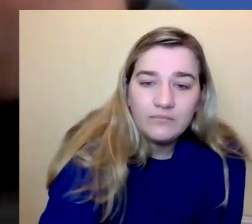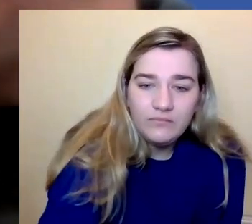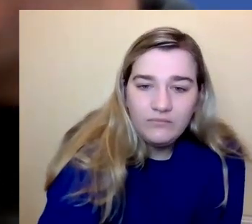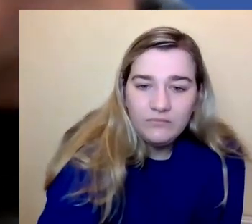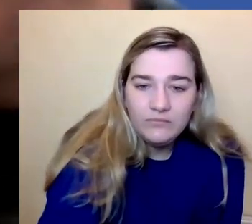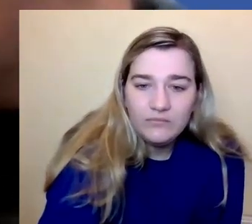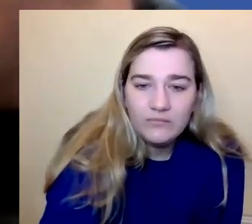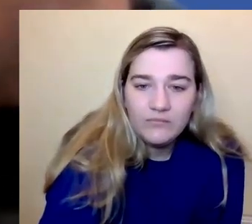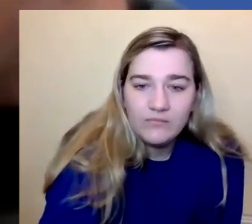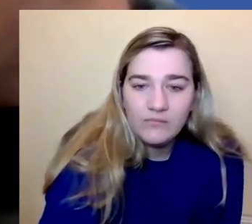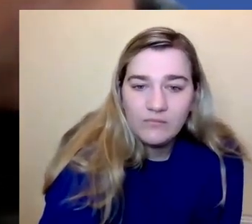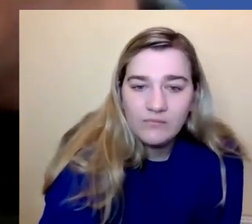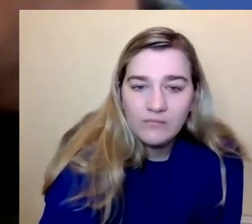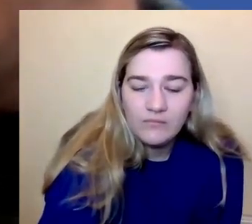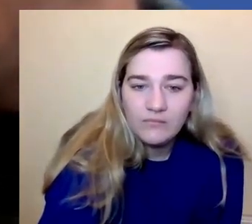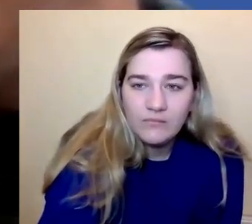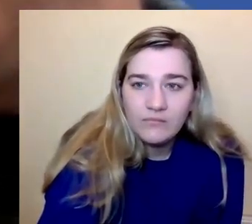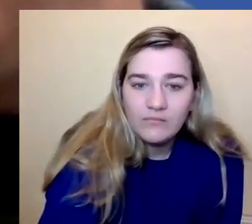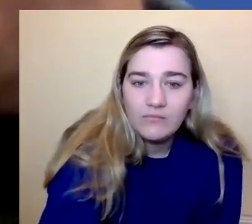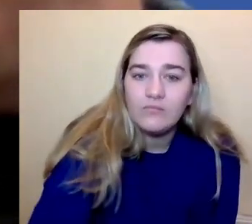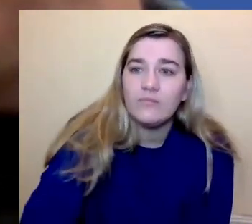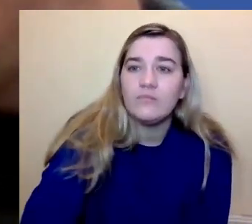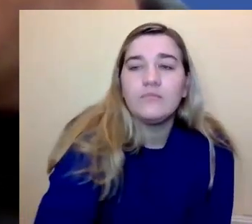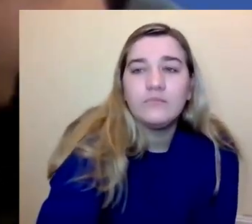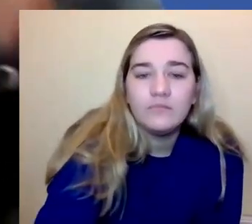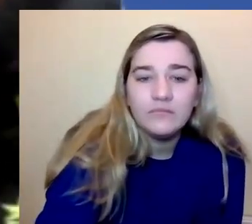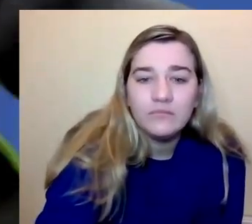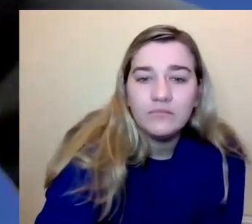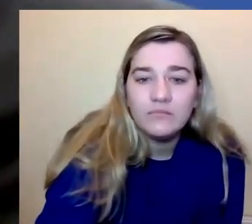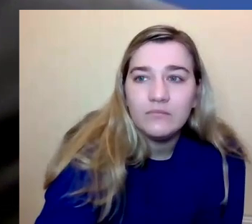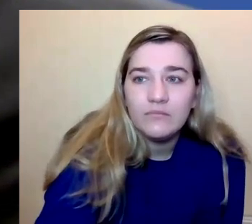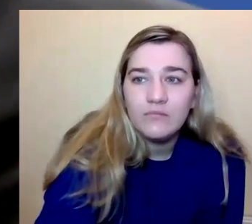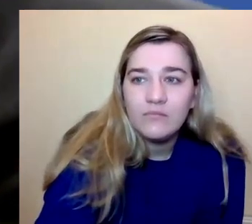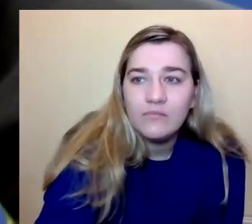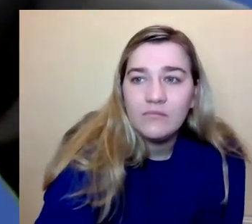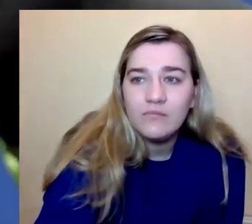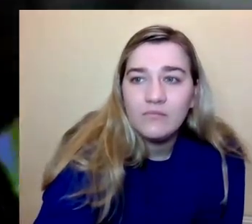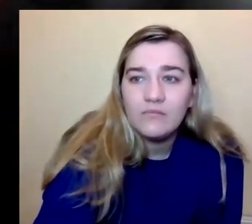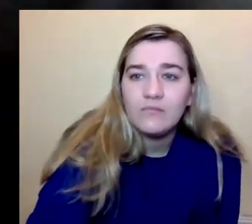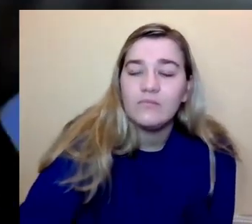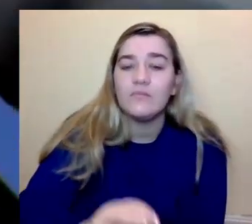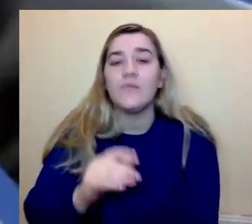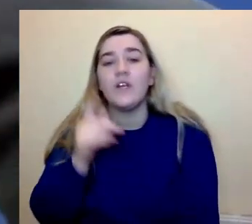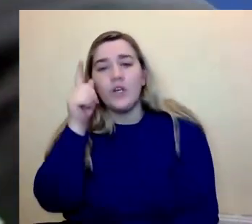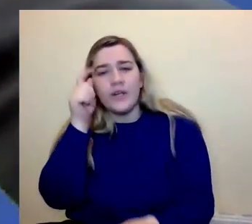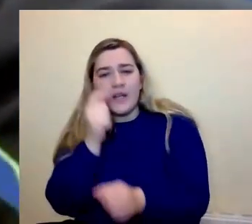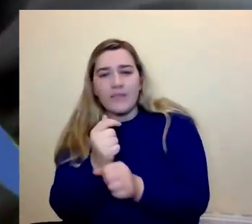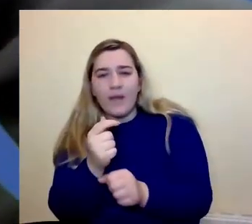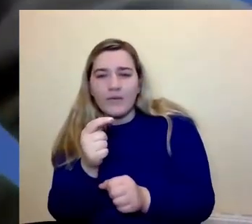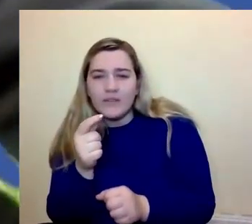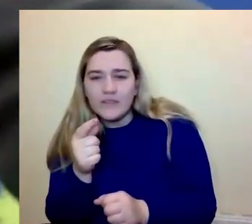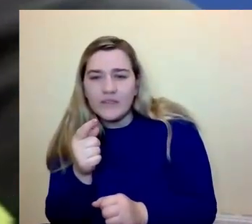you're thinking of things to say to other people when they can't